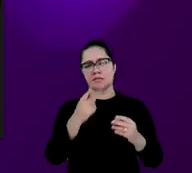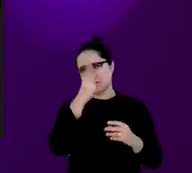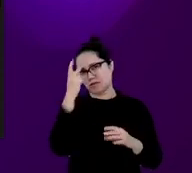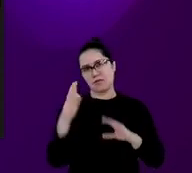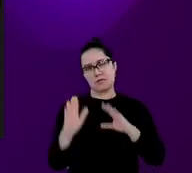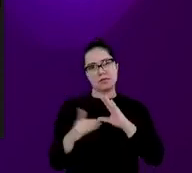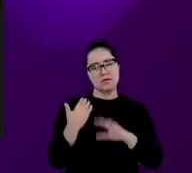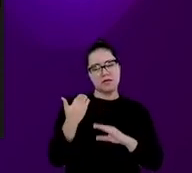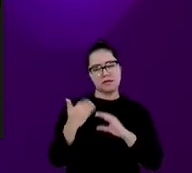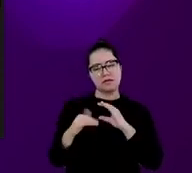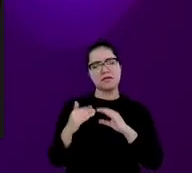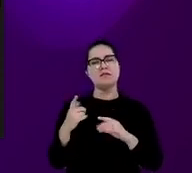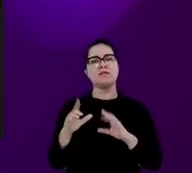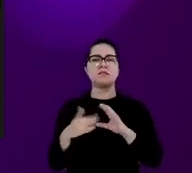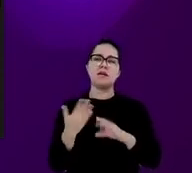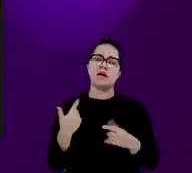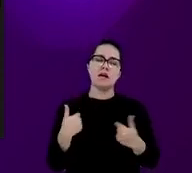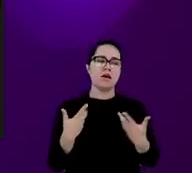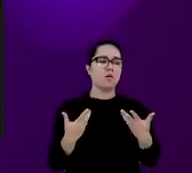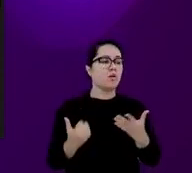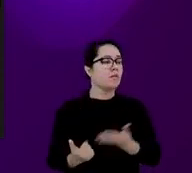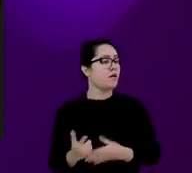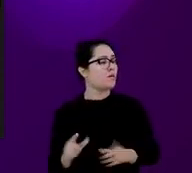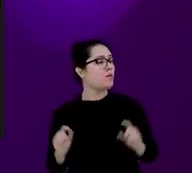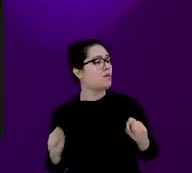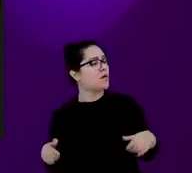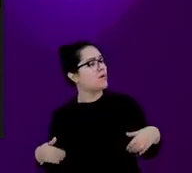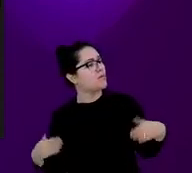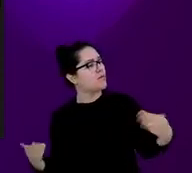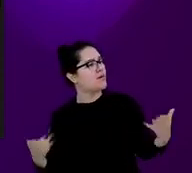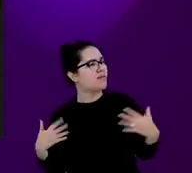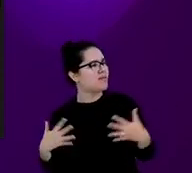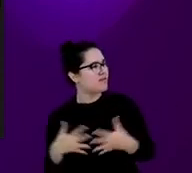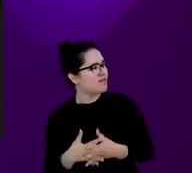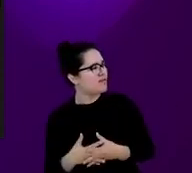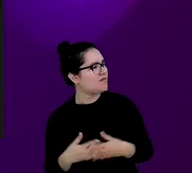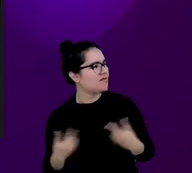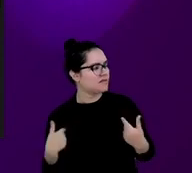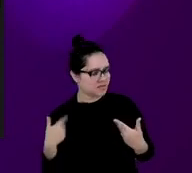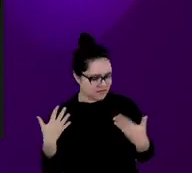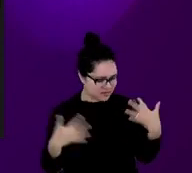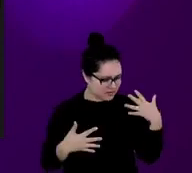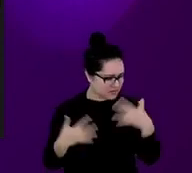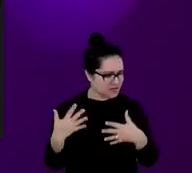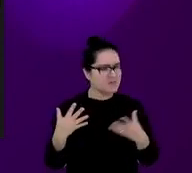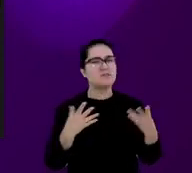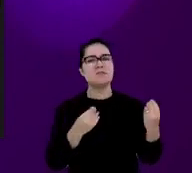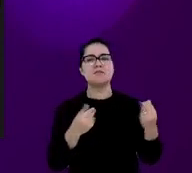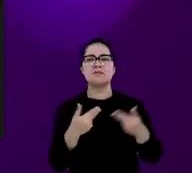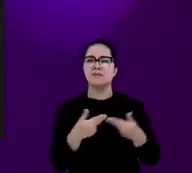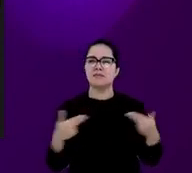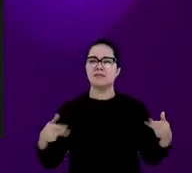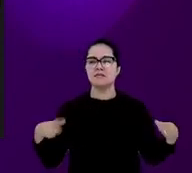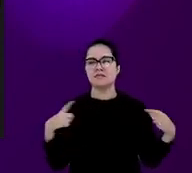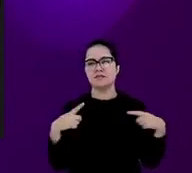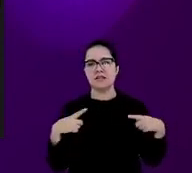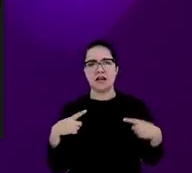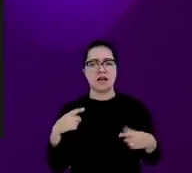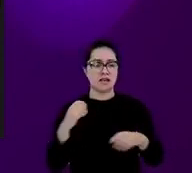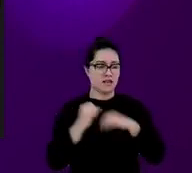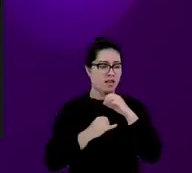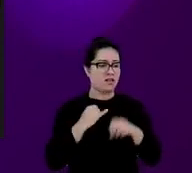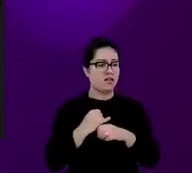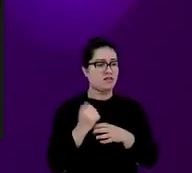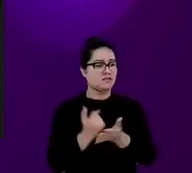like baffled by this huge variety of devices available. Yes. It makes me come to